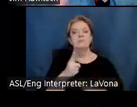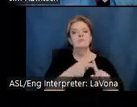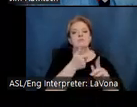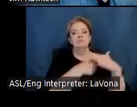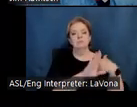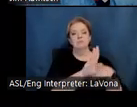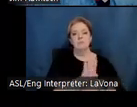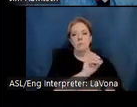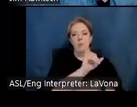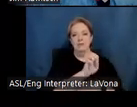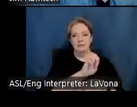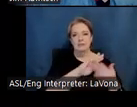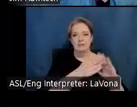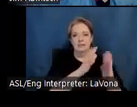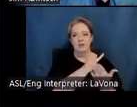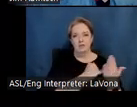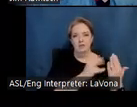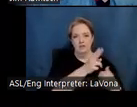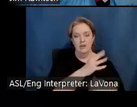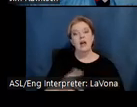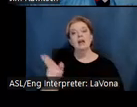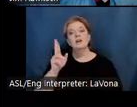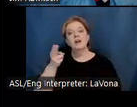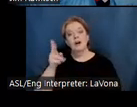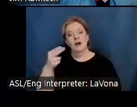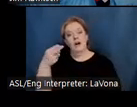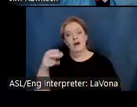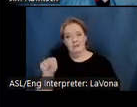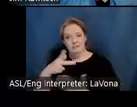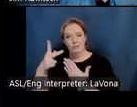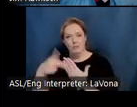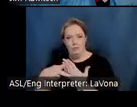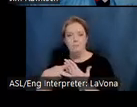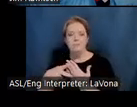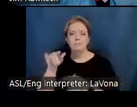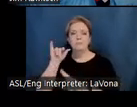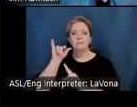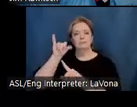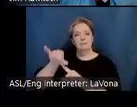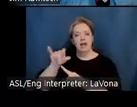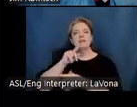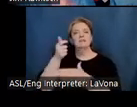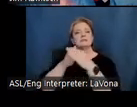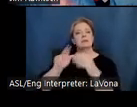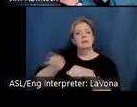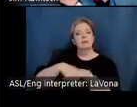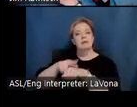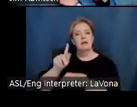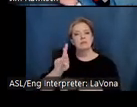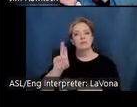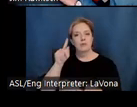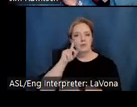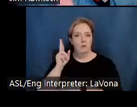Historic Artists, Homes, and Studios Program, also referred to as HAWS, which is a program of the National Trust for Historic